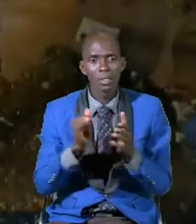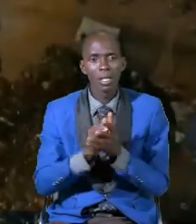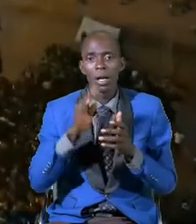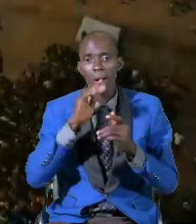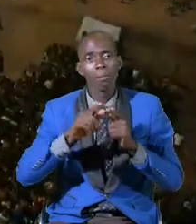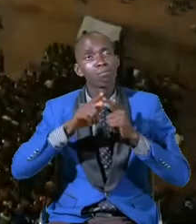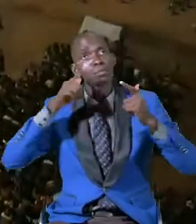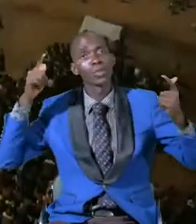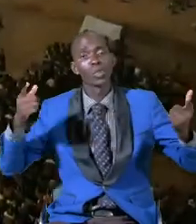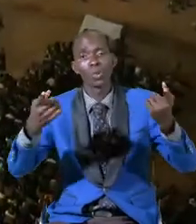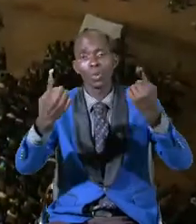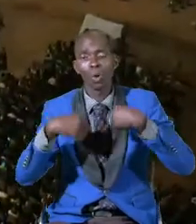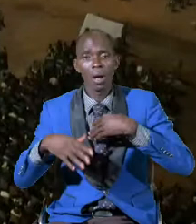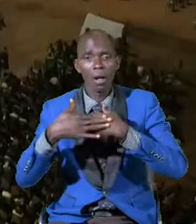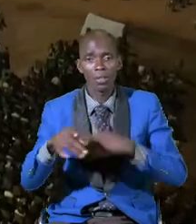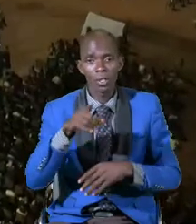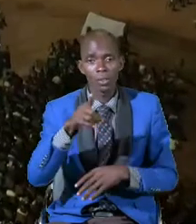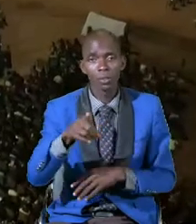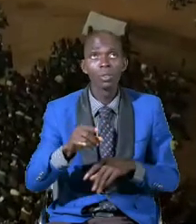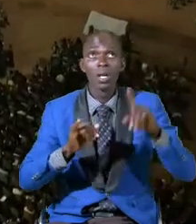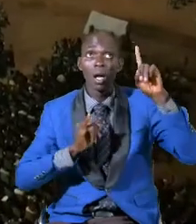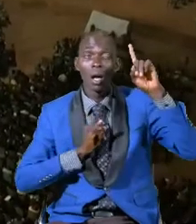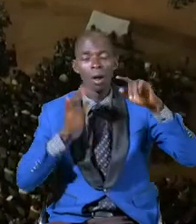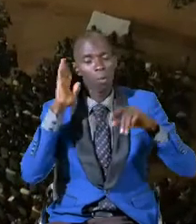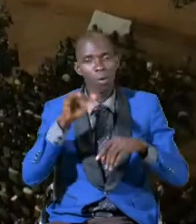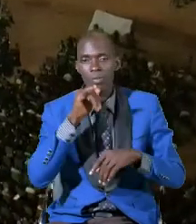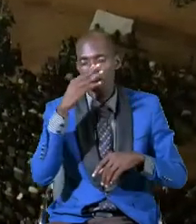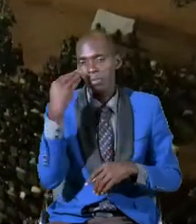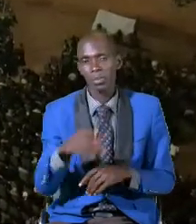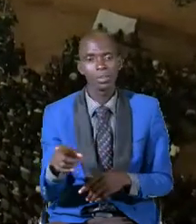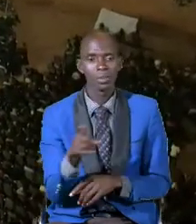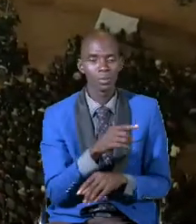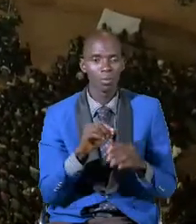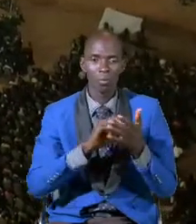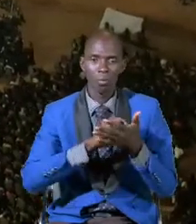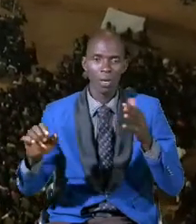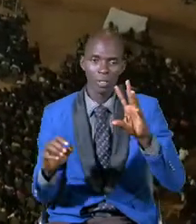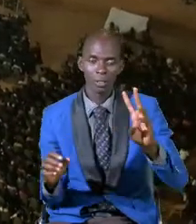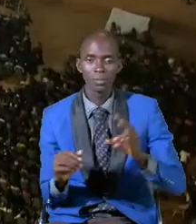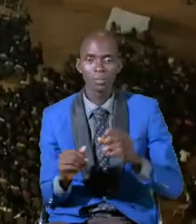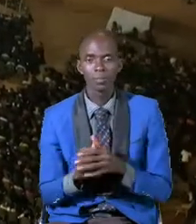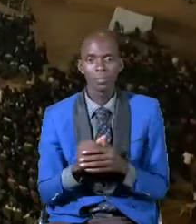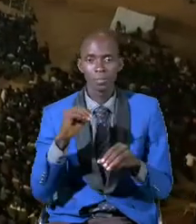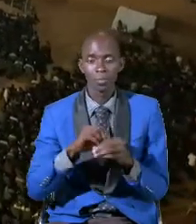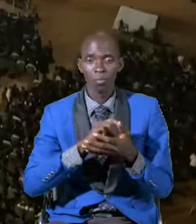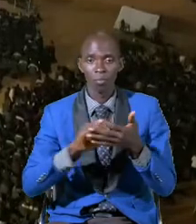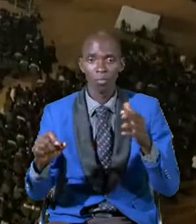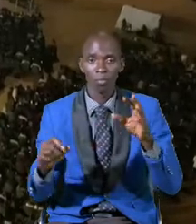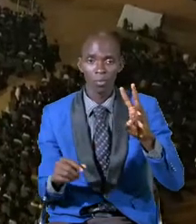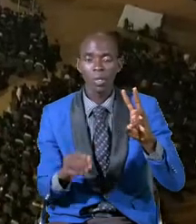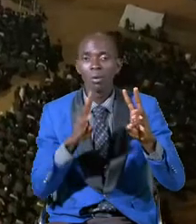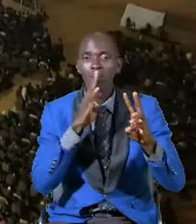get after you, I will not forsake you. Look at verse 6. It says in verse 6, be